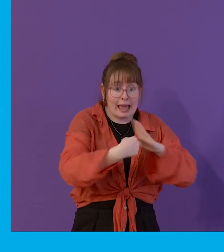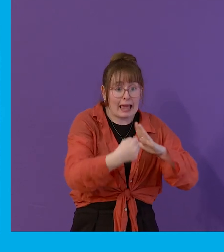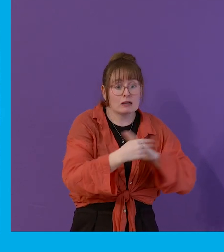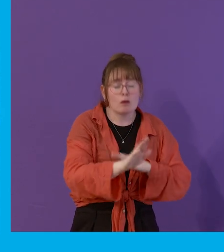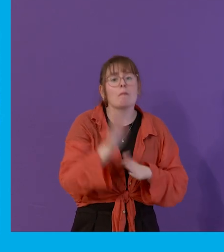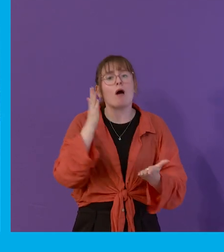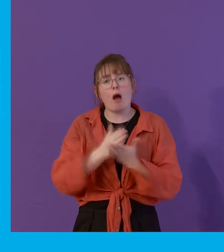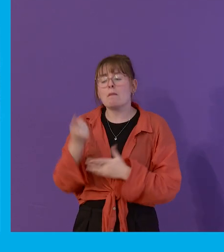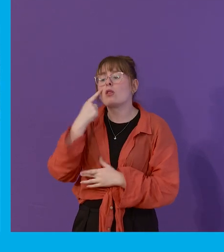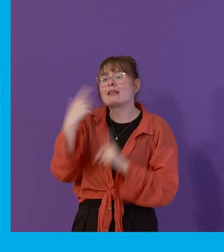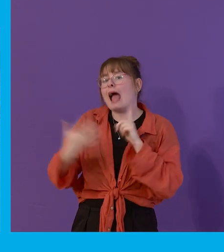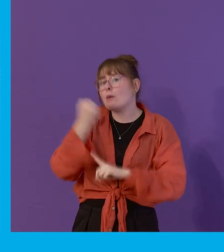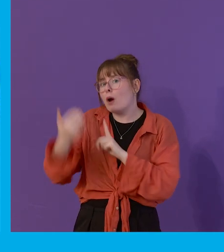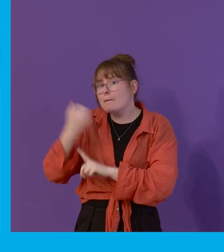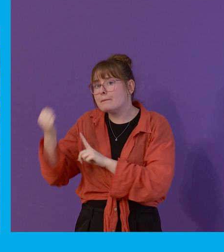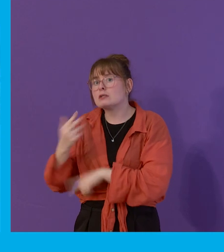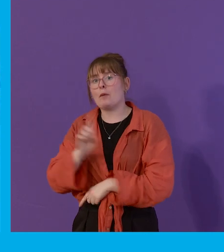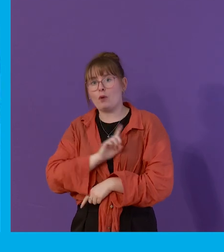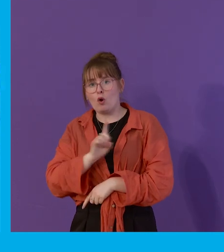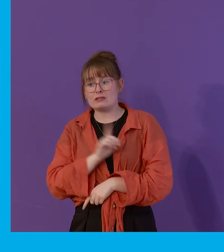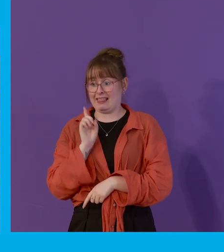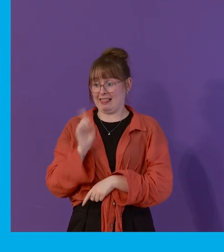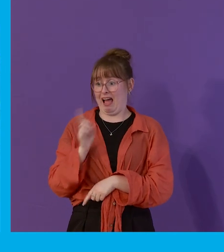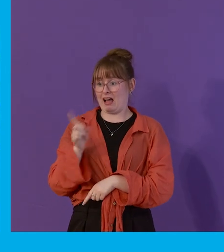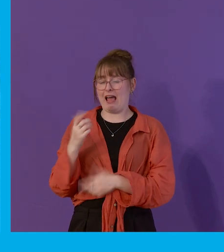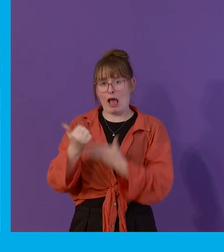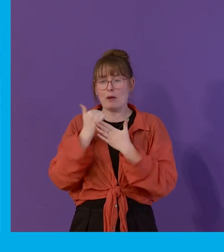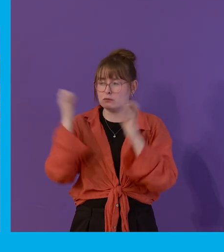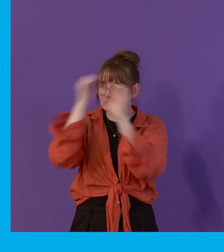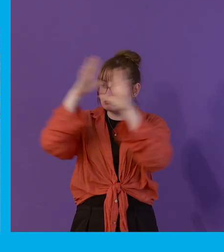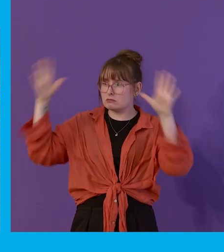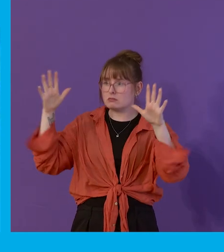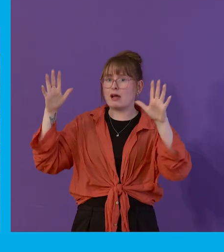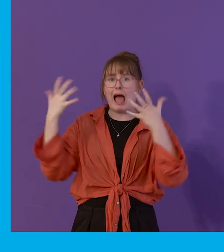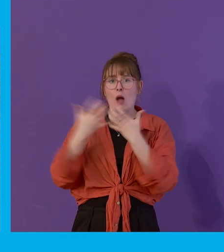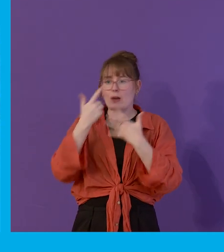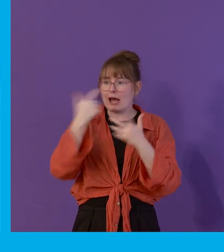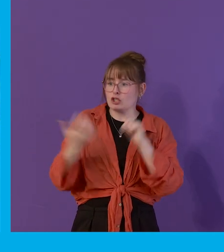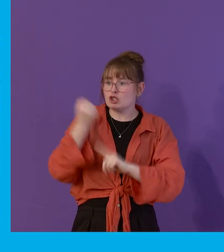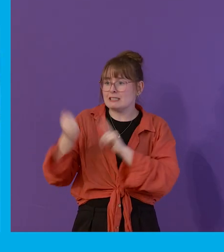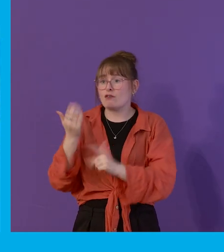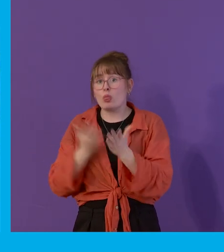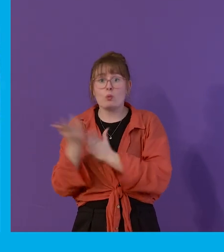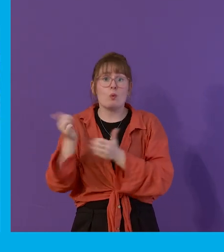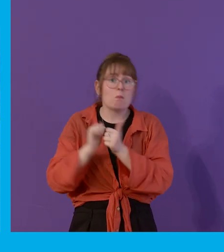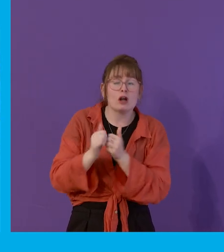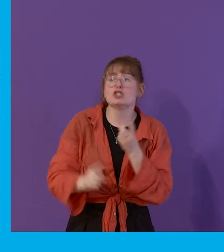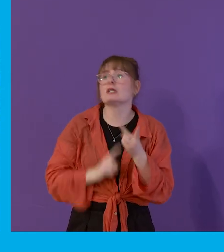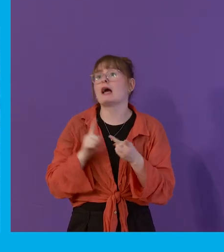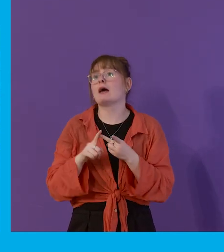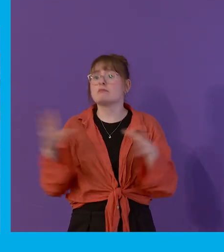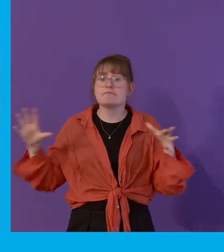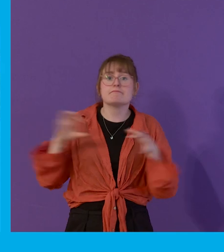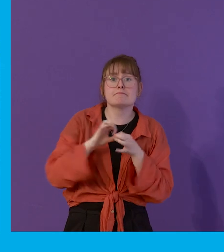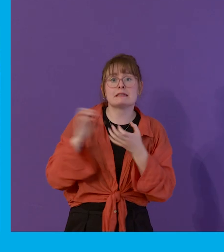at the outcomes we can achieve, because that is a means to helping us frame how we deliver those outcomes differently through partnership, through joining